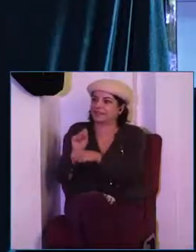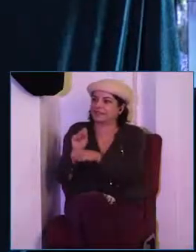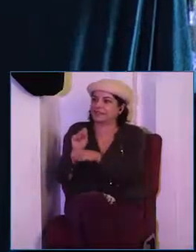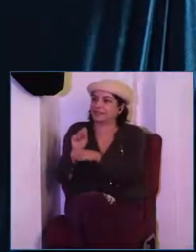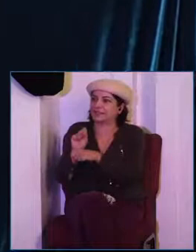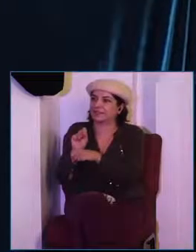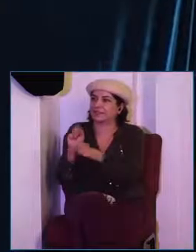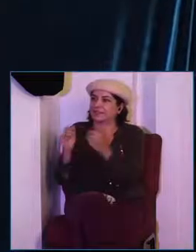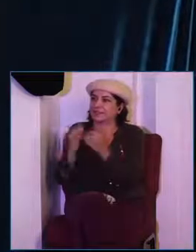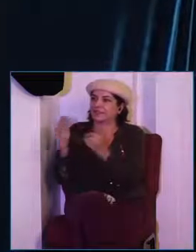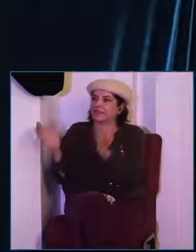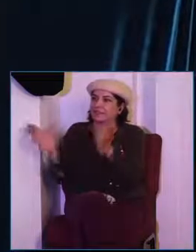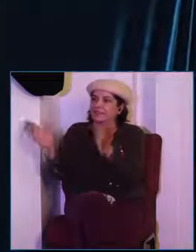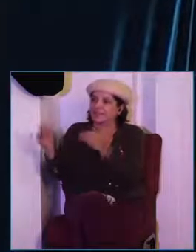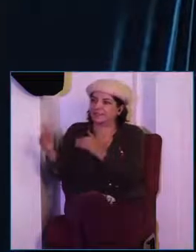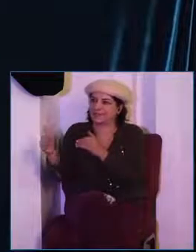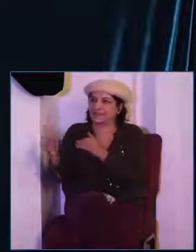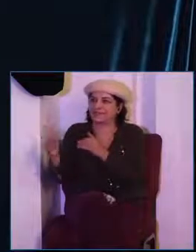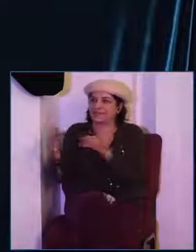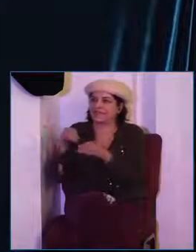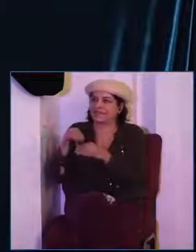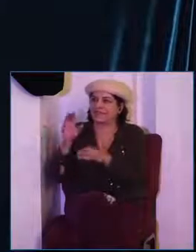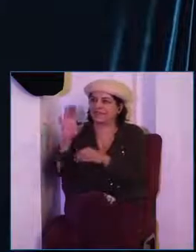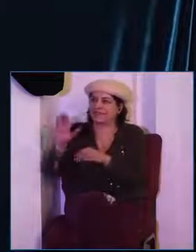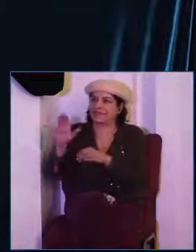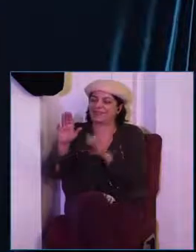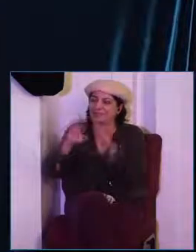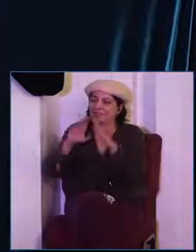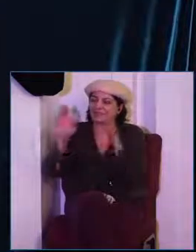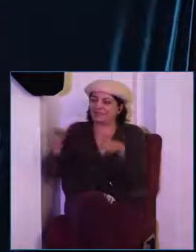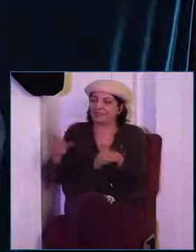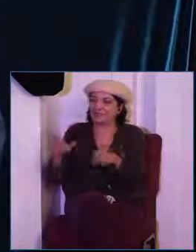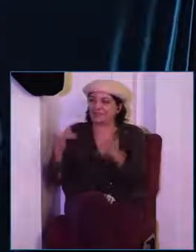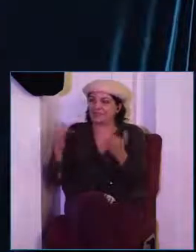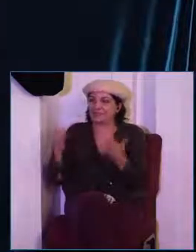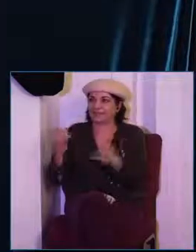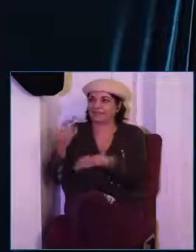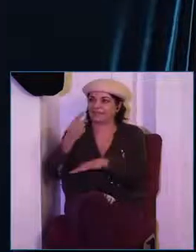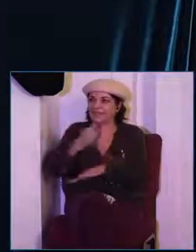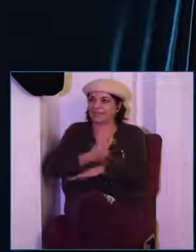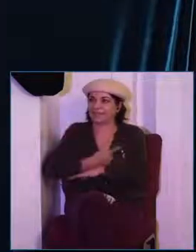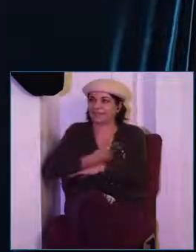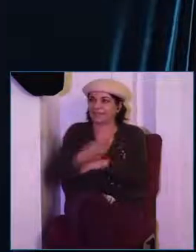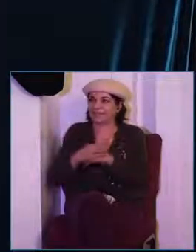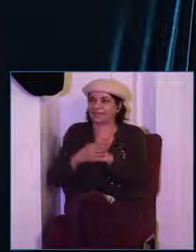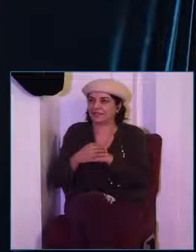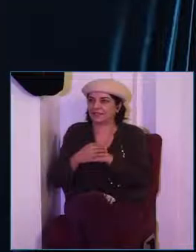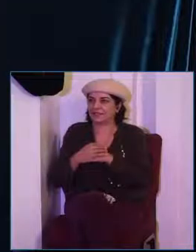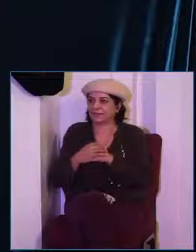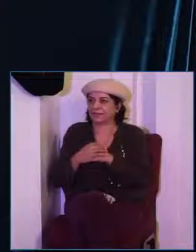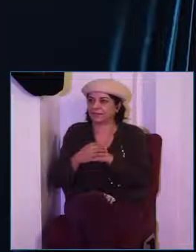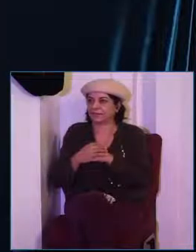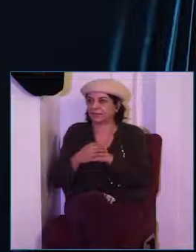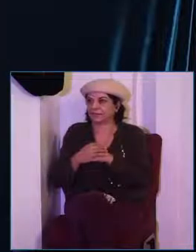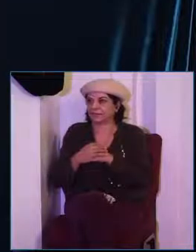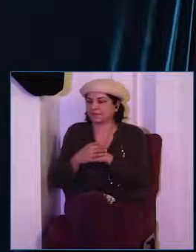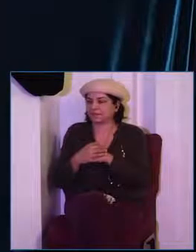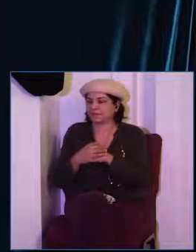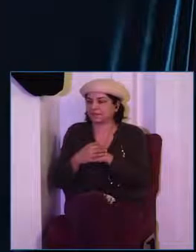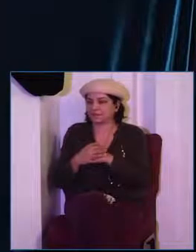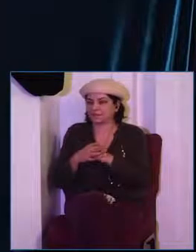in the next room in his house, by the way, at the moment, because they're in pandemic mode too. But I want to share with